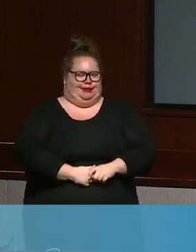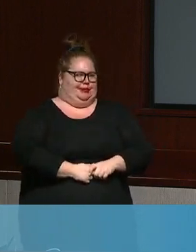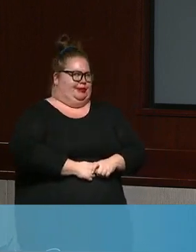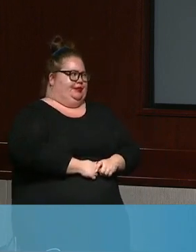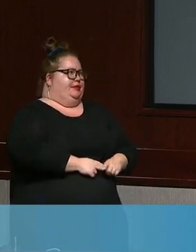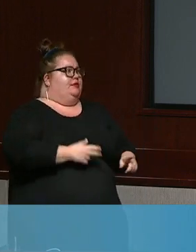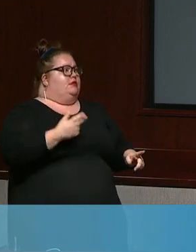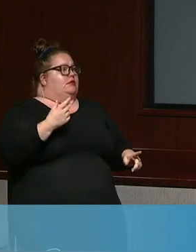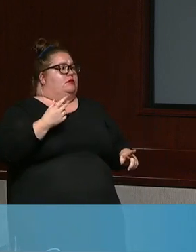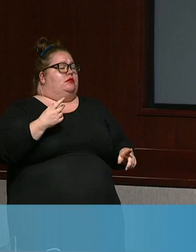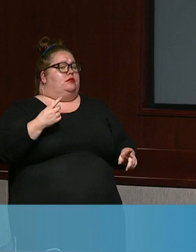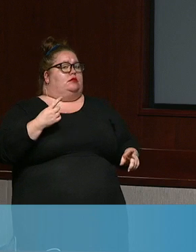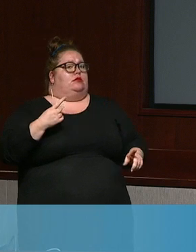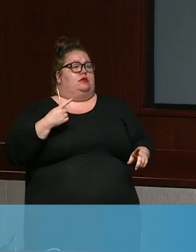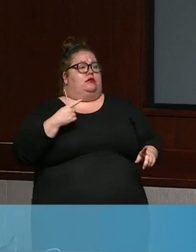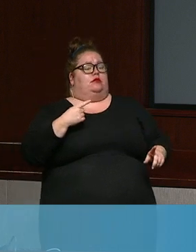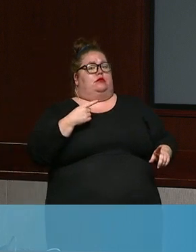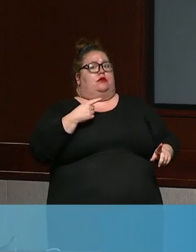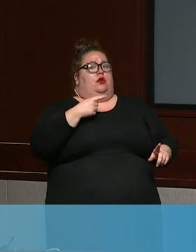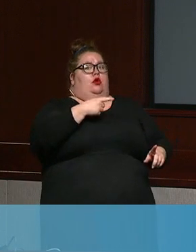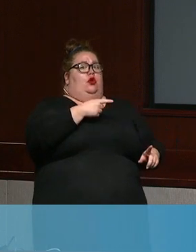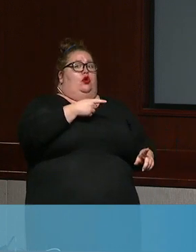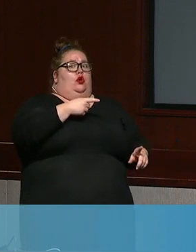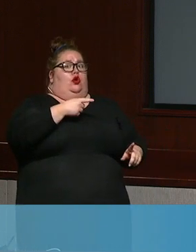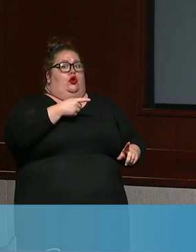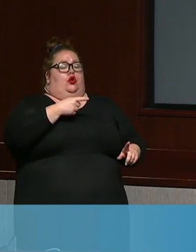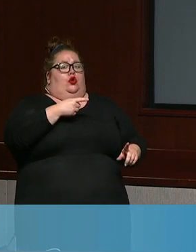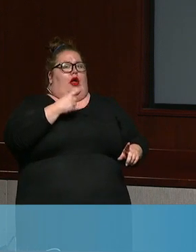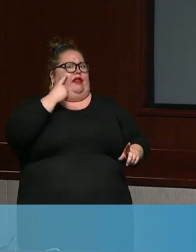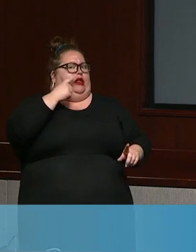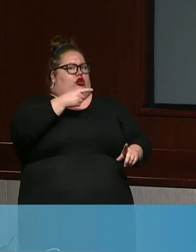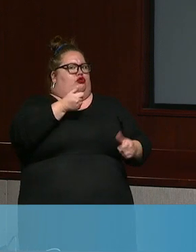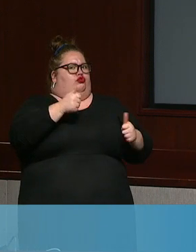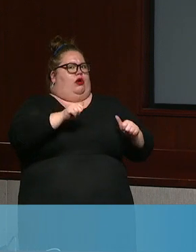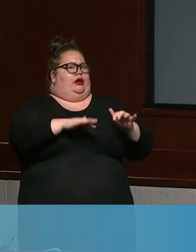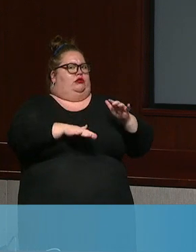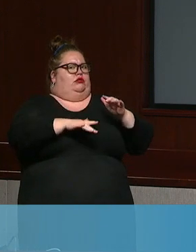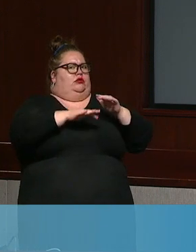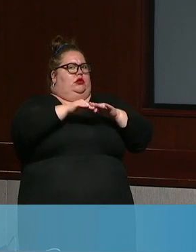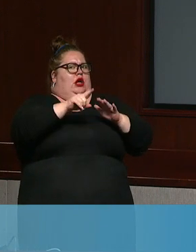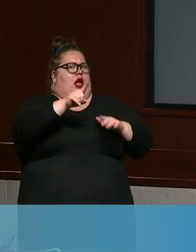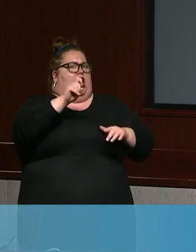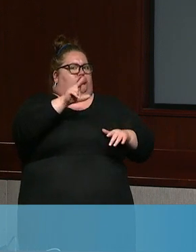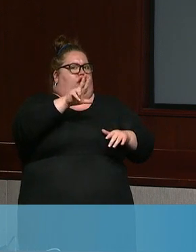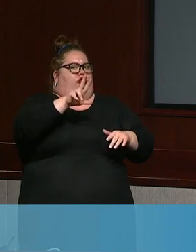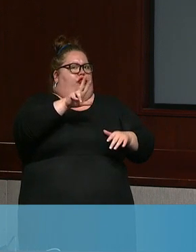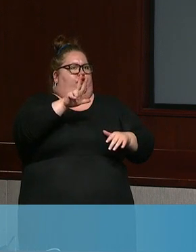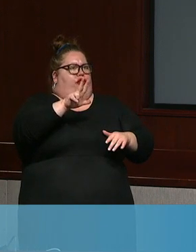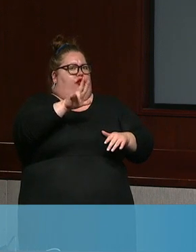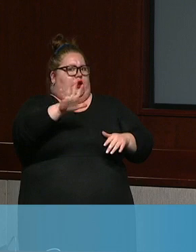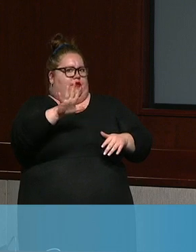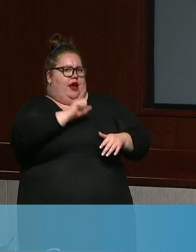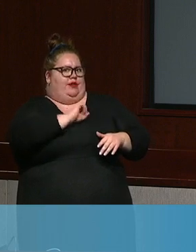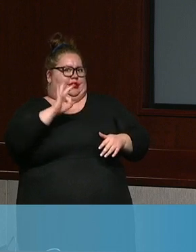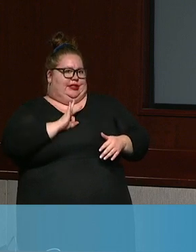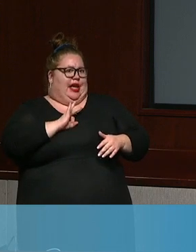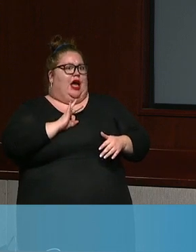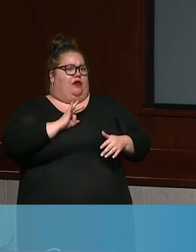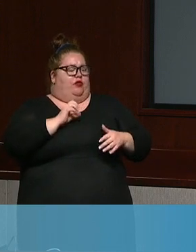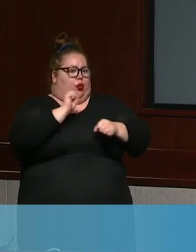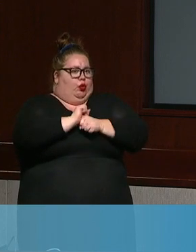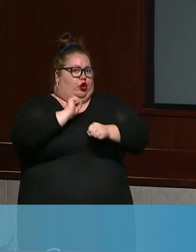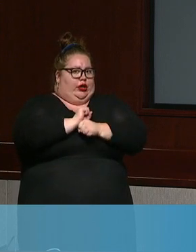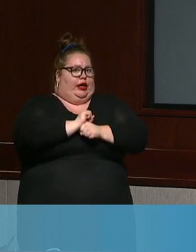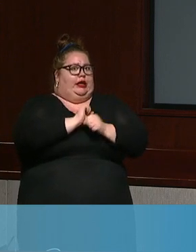You were trying to get up to 135 contact tracers, I believe, from 90. Have you made it to 135? Is that going to be sufficient, do you think?